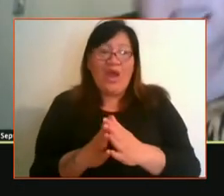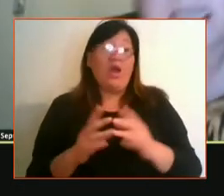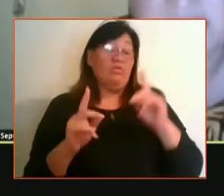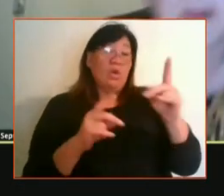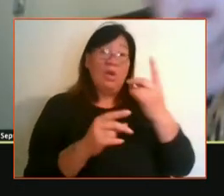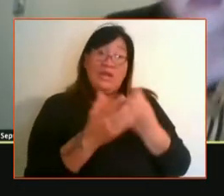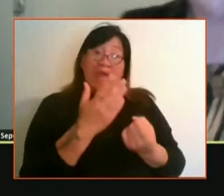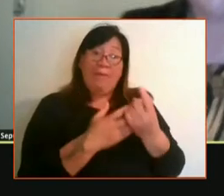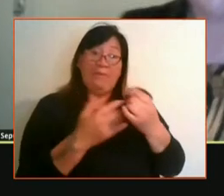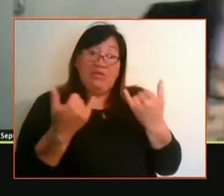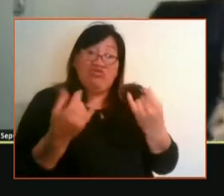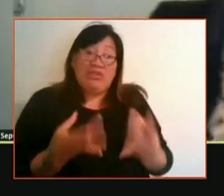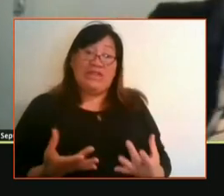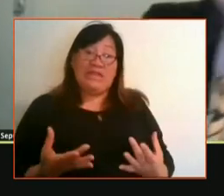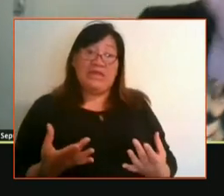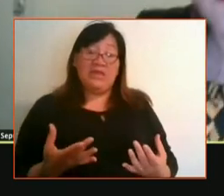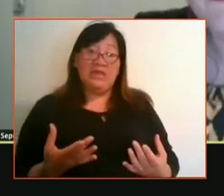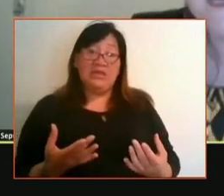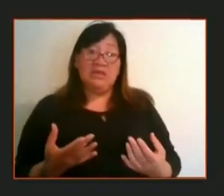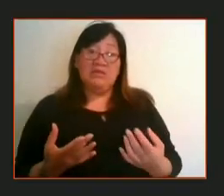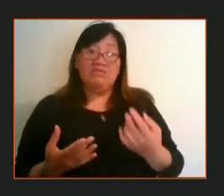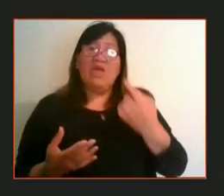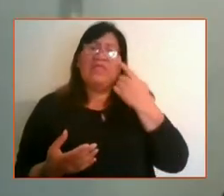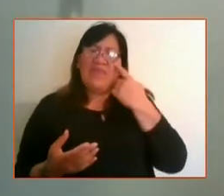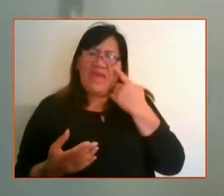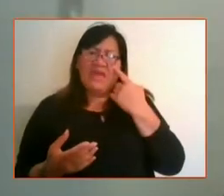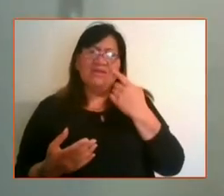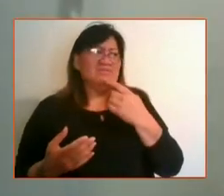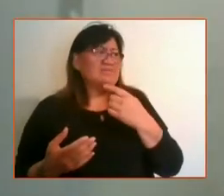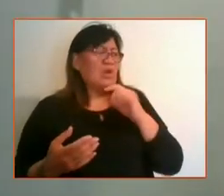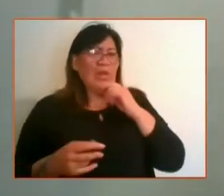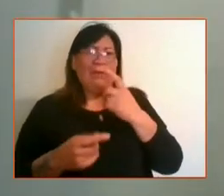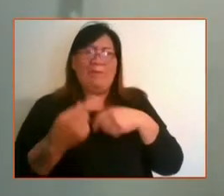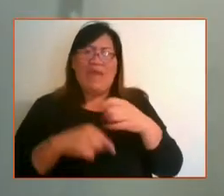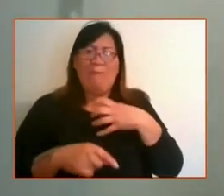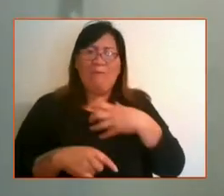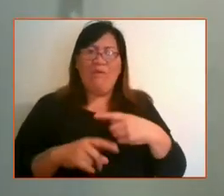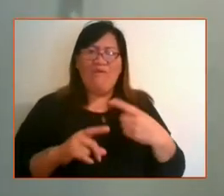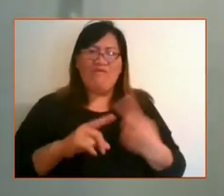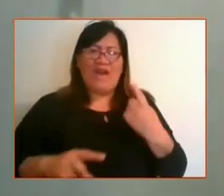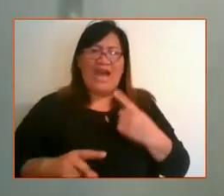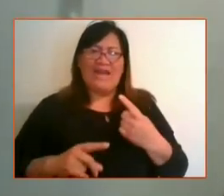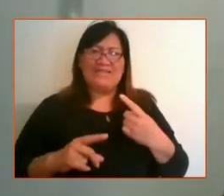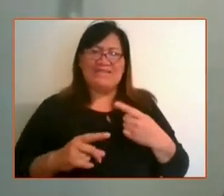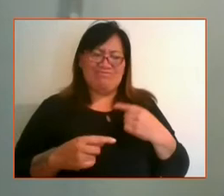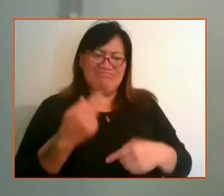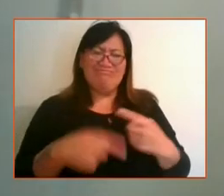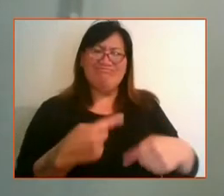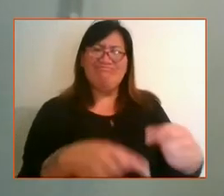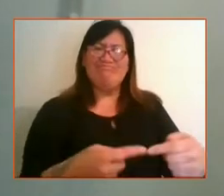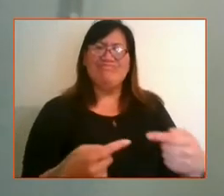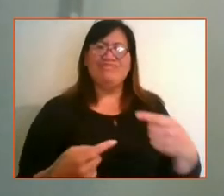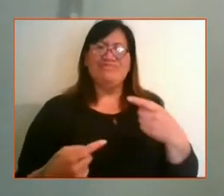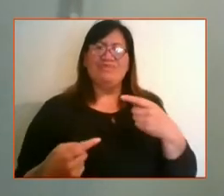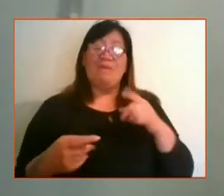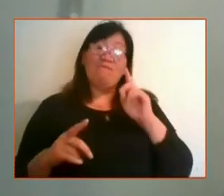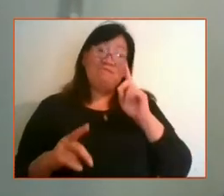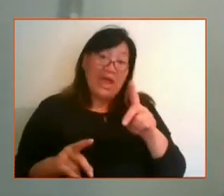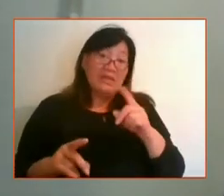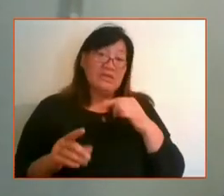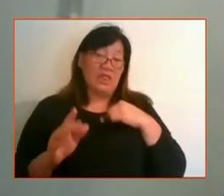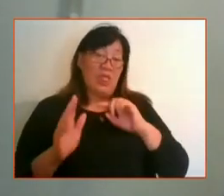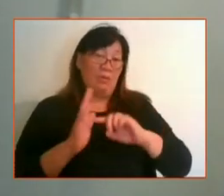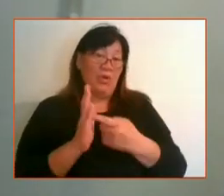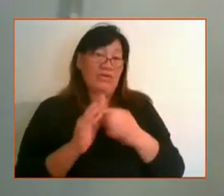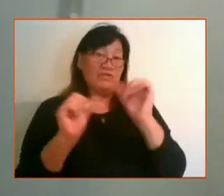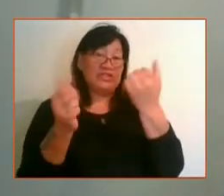I think it's going to be even more fast-paced now because of the environment that we're in. But the point that was made, I